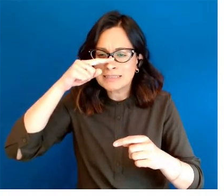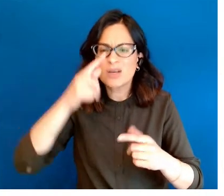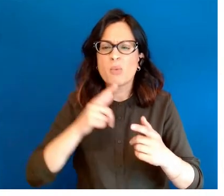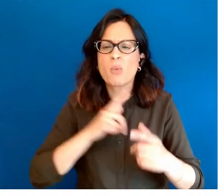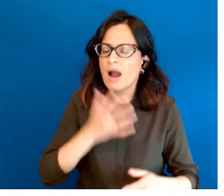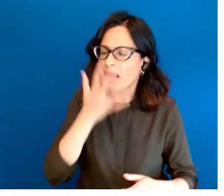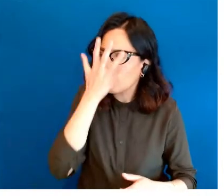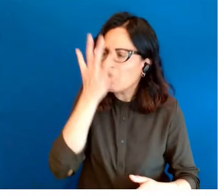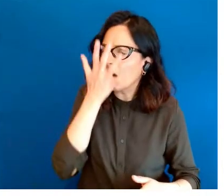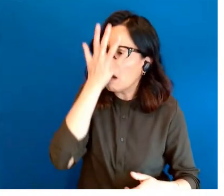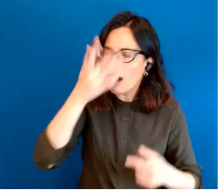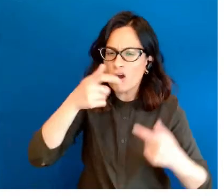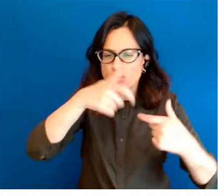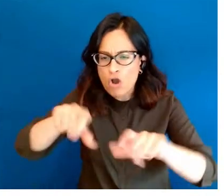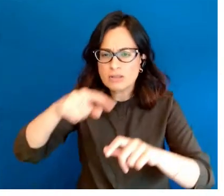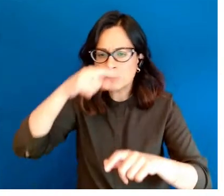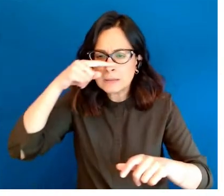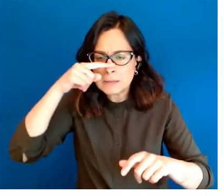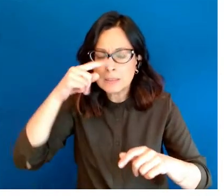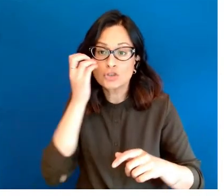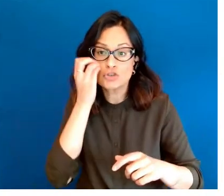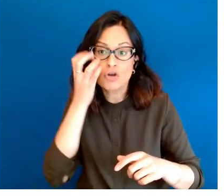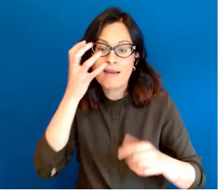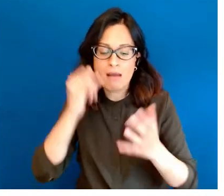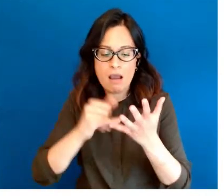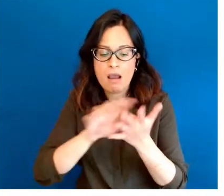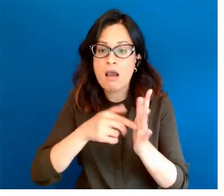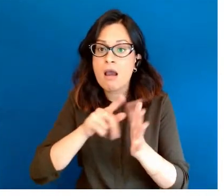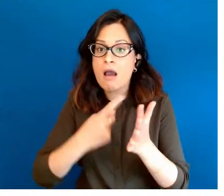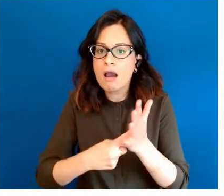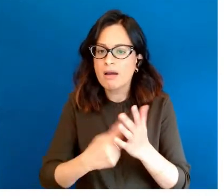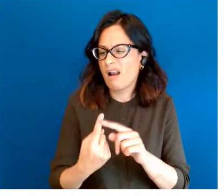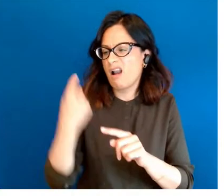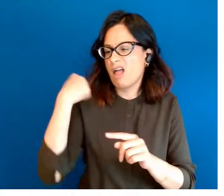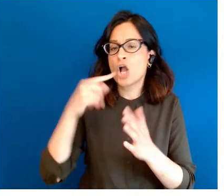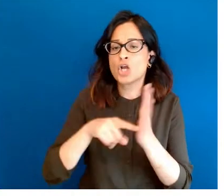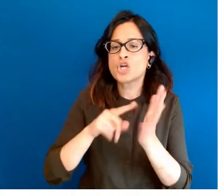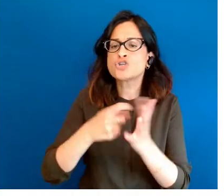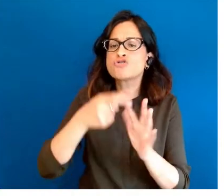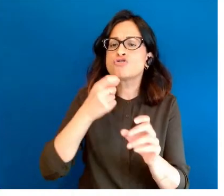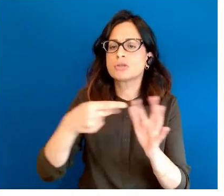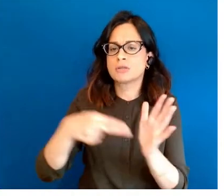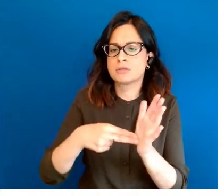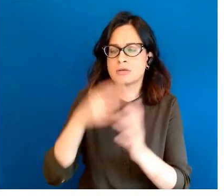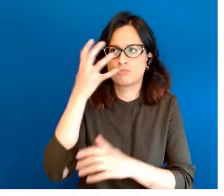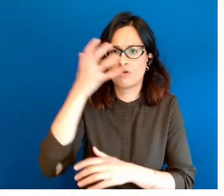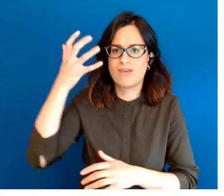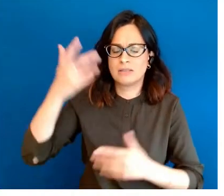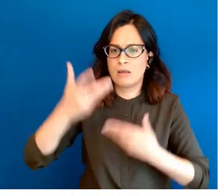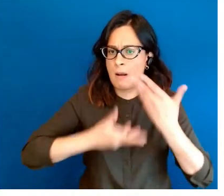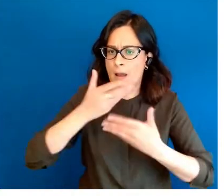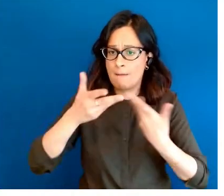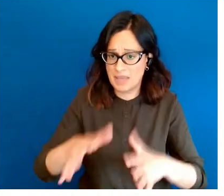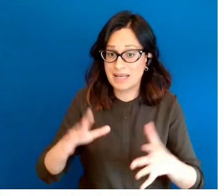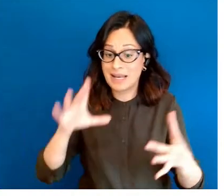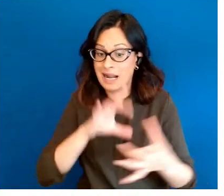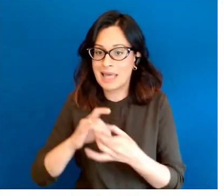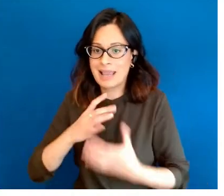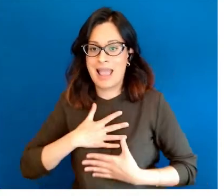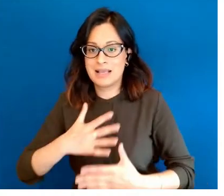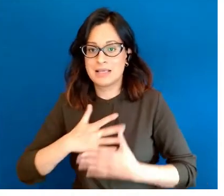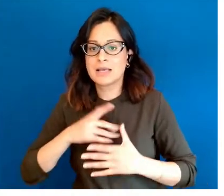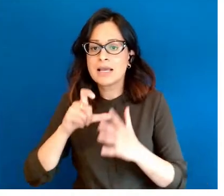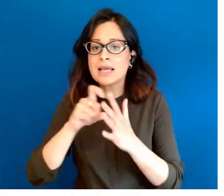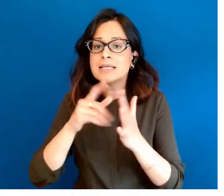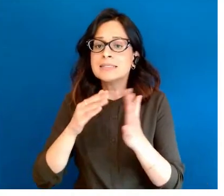nose, the allergic shyness, which our last speaker talked about in the context of eczema, Denny-Morgan lines occurring